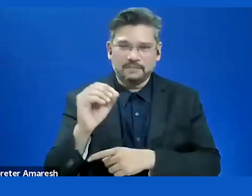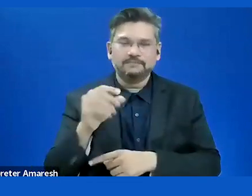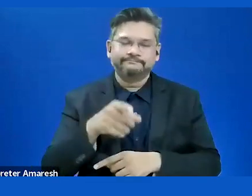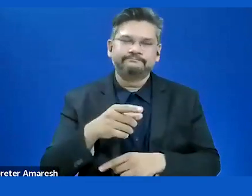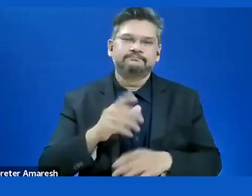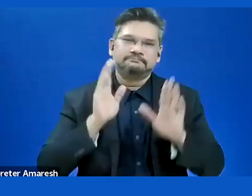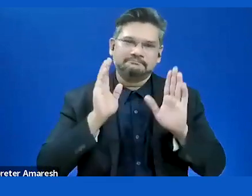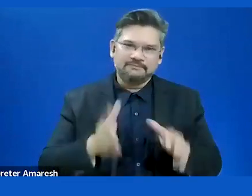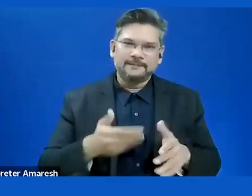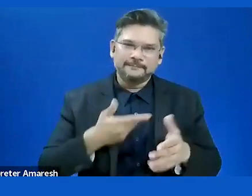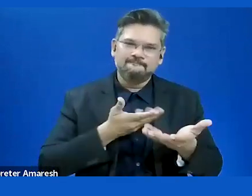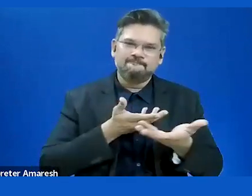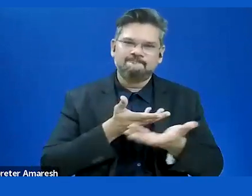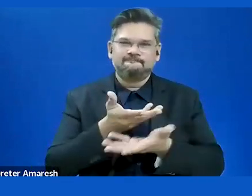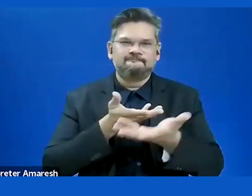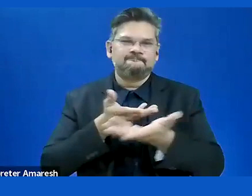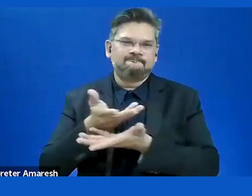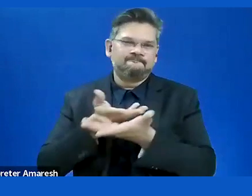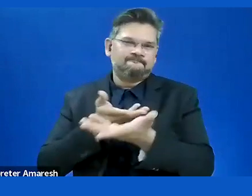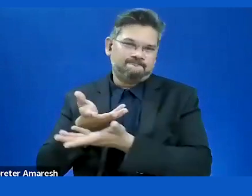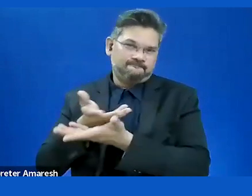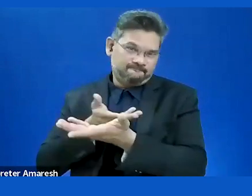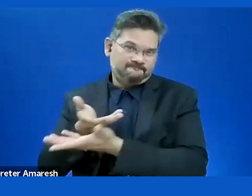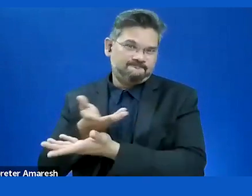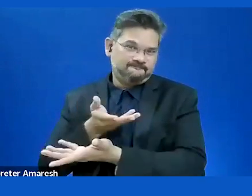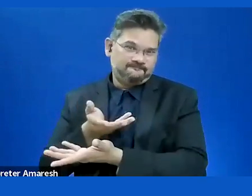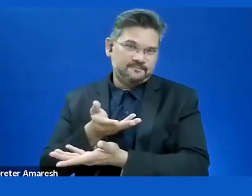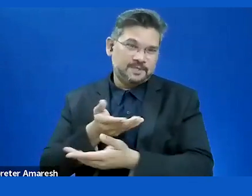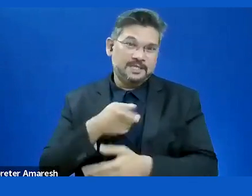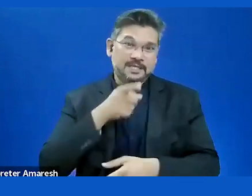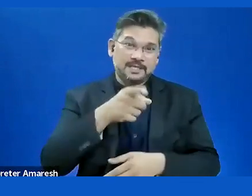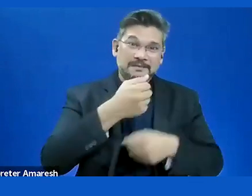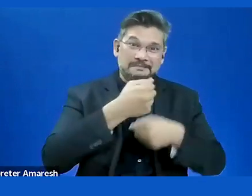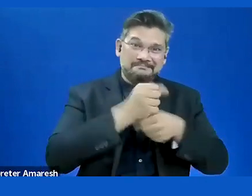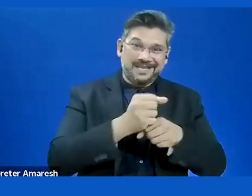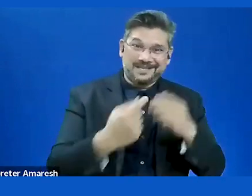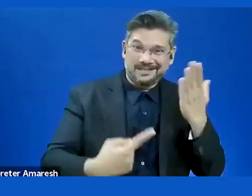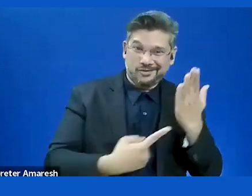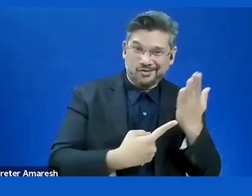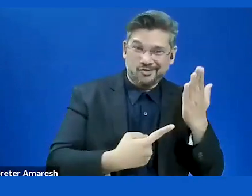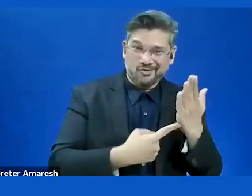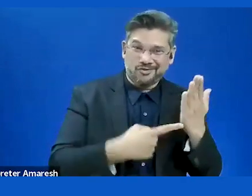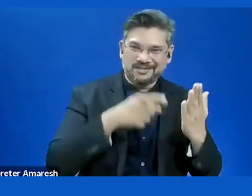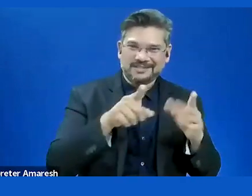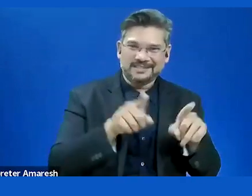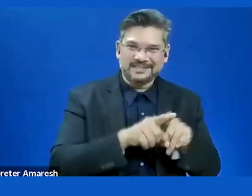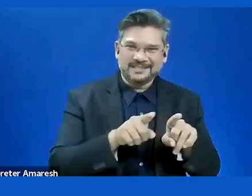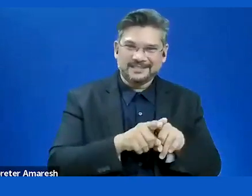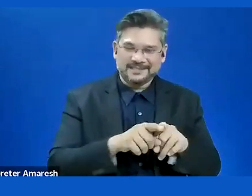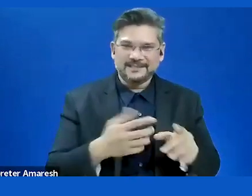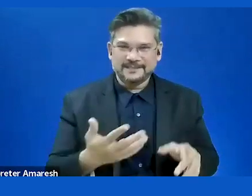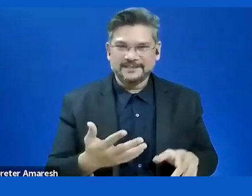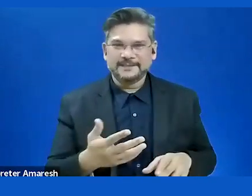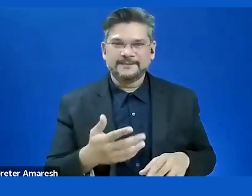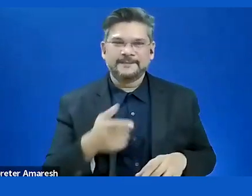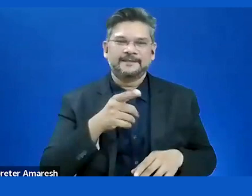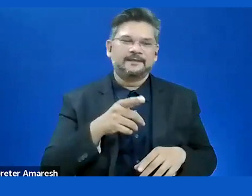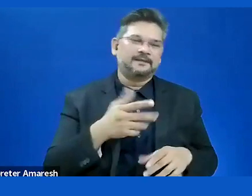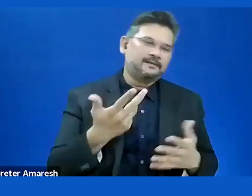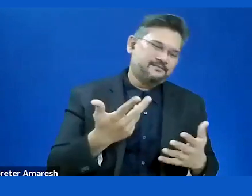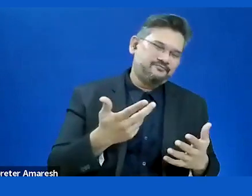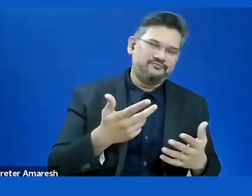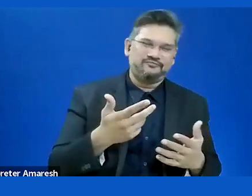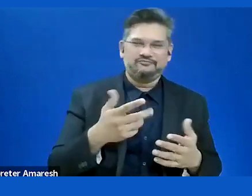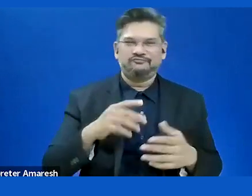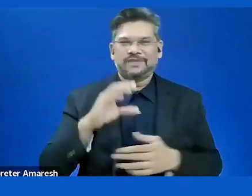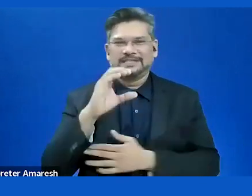especially the part where they're using these technologies to detect fraud, to scan resumes, to